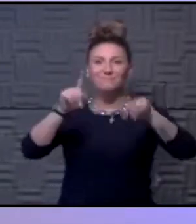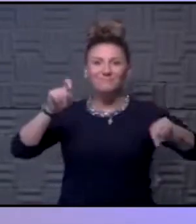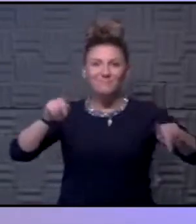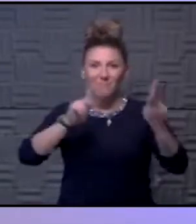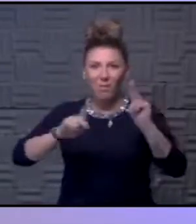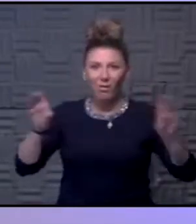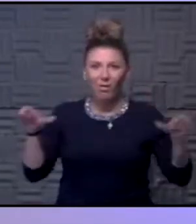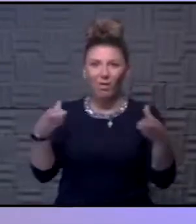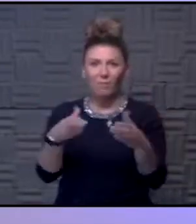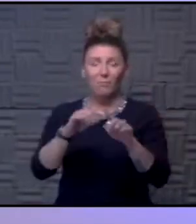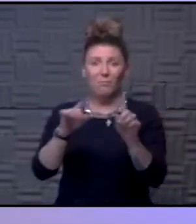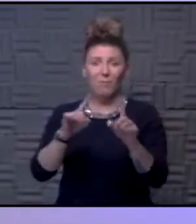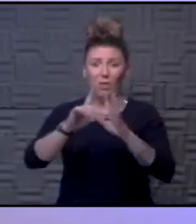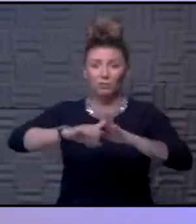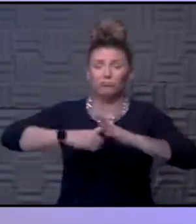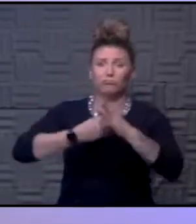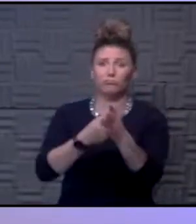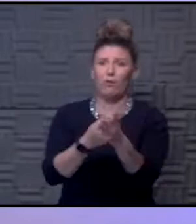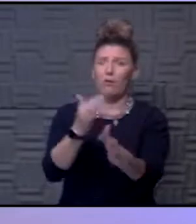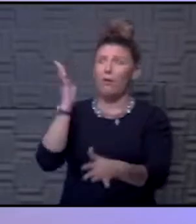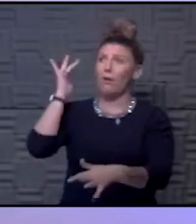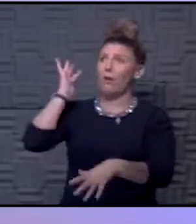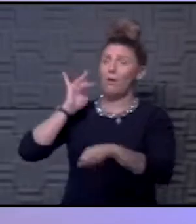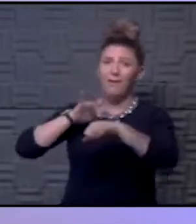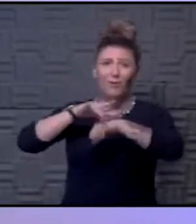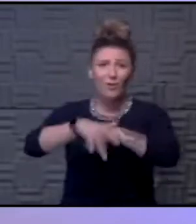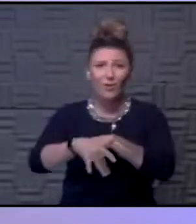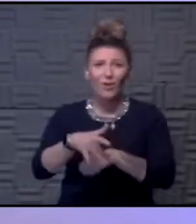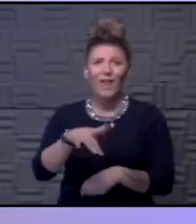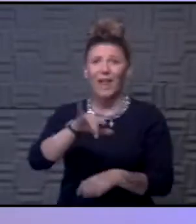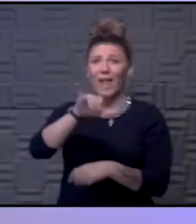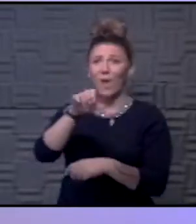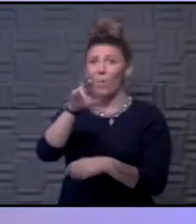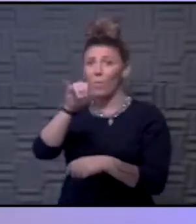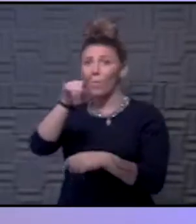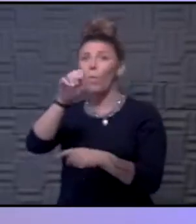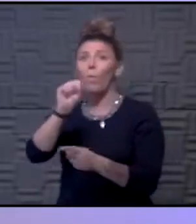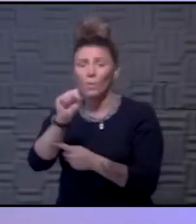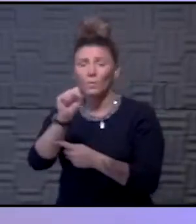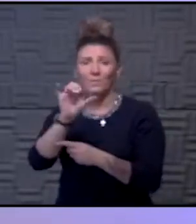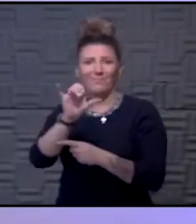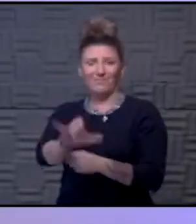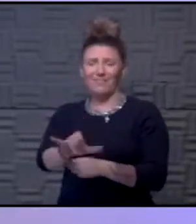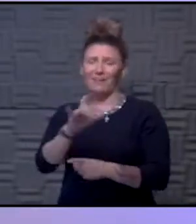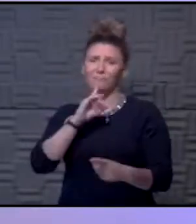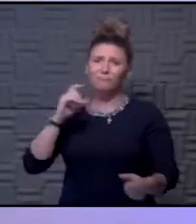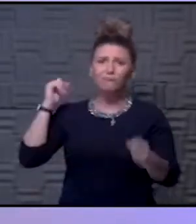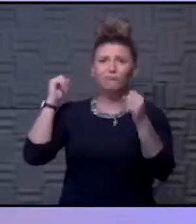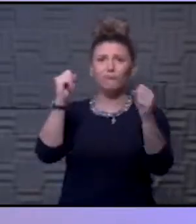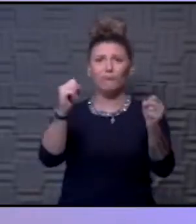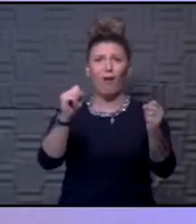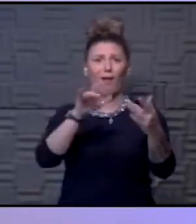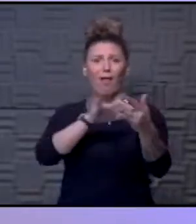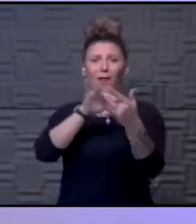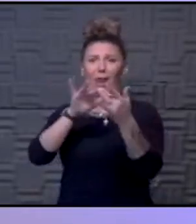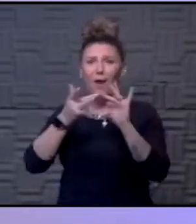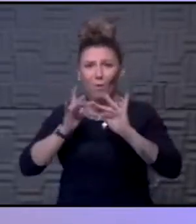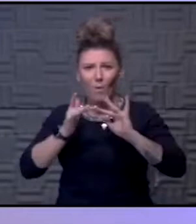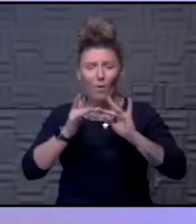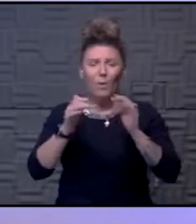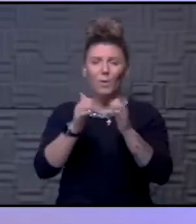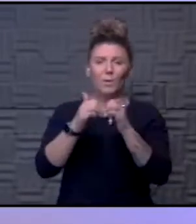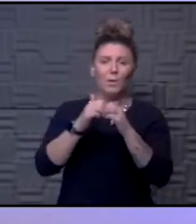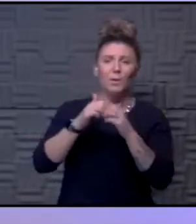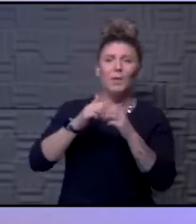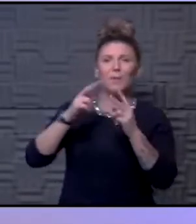on, we have developed within Juntos a strong network of communications, working with partners throughout the state